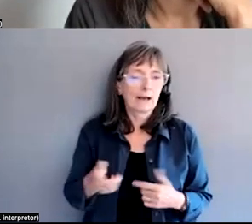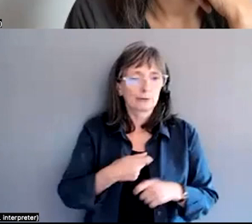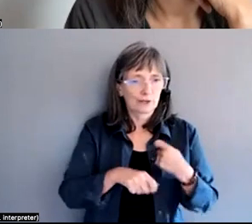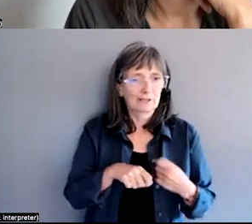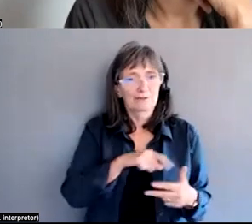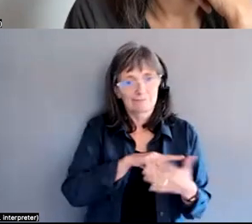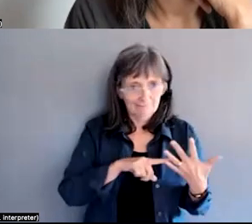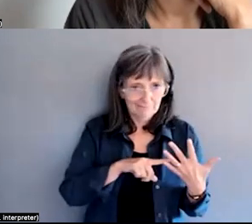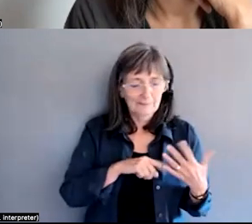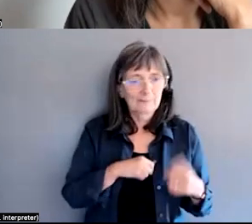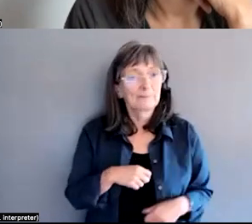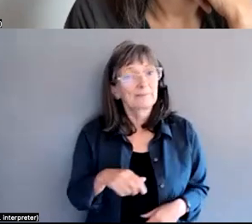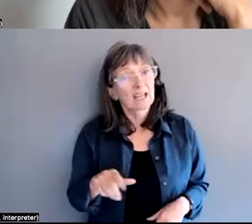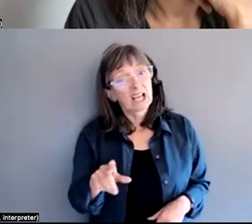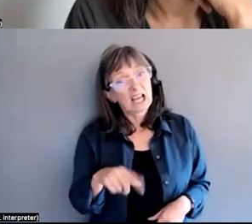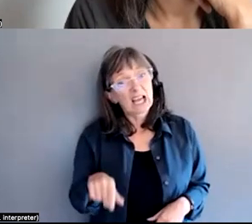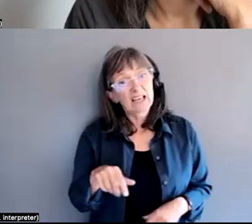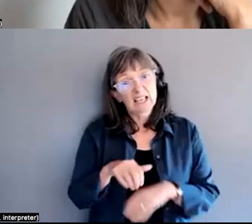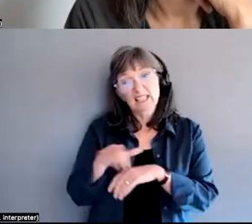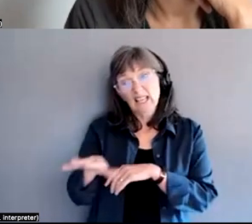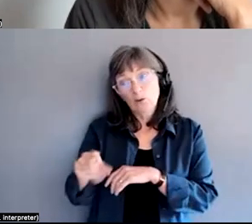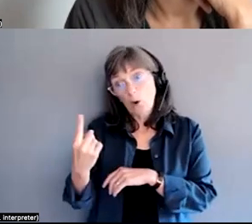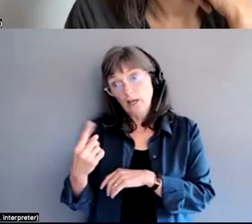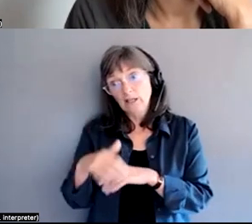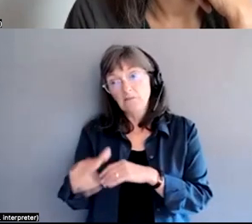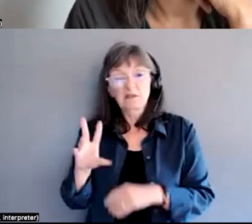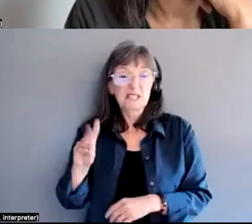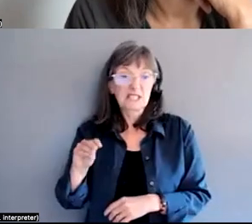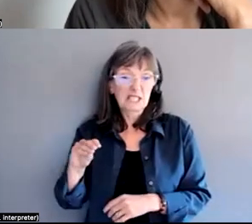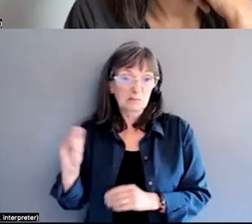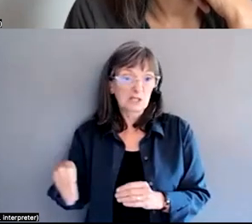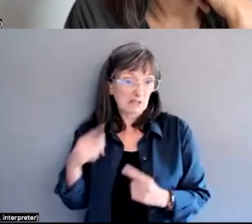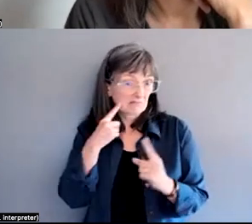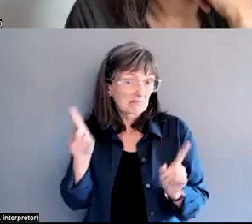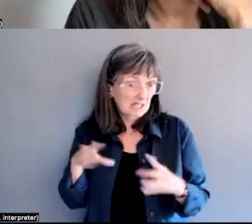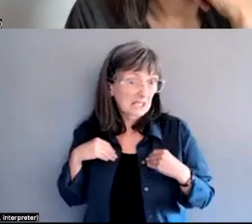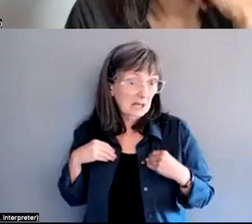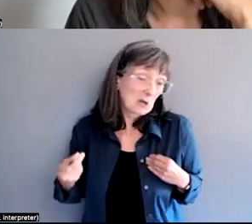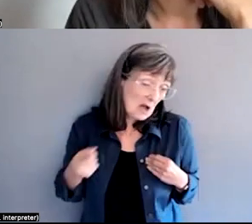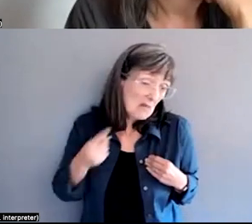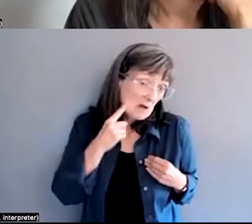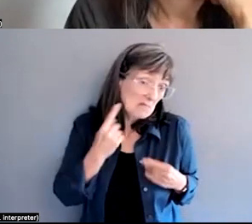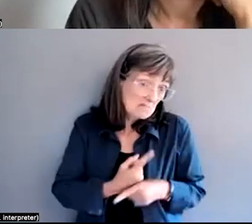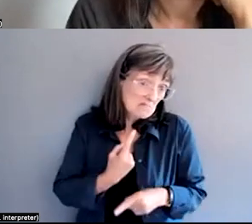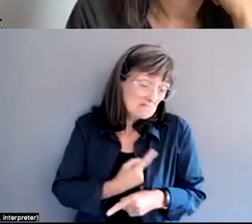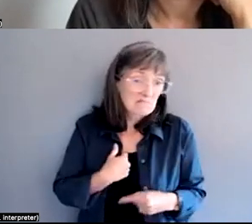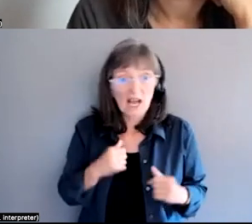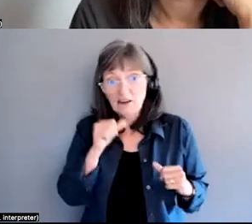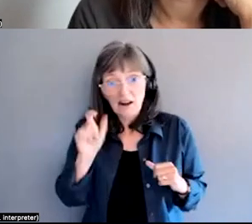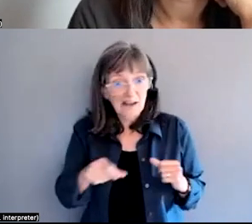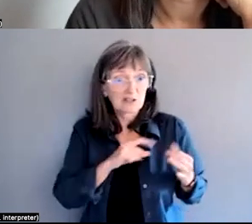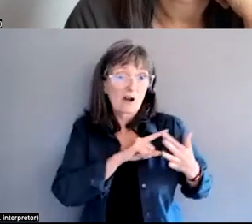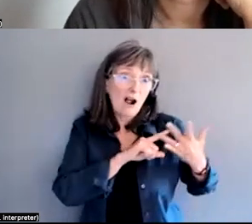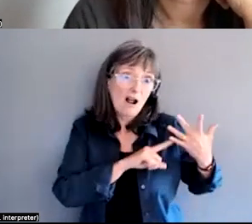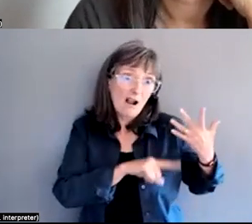a 60% rate of success with that. So, which is pretty good, because then I don't have to show them 2 other